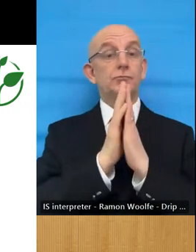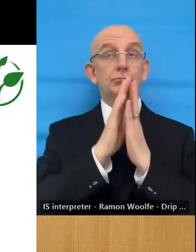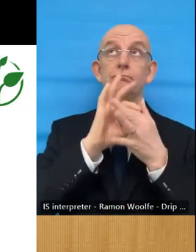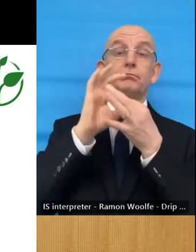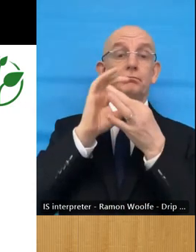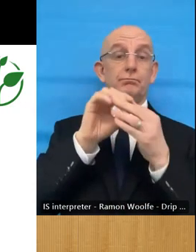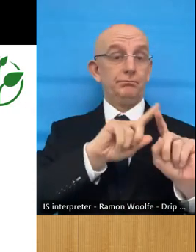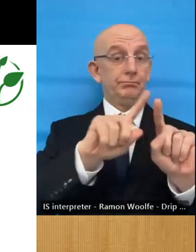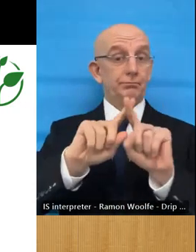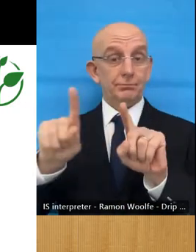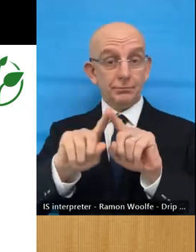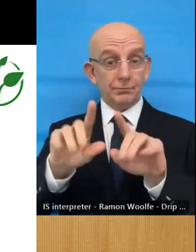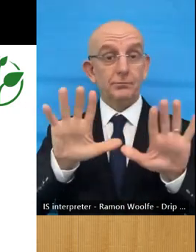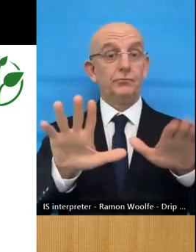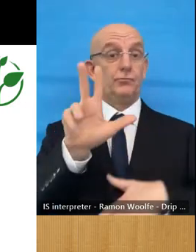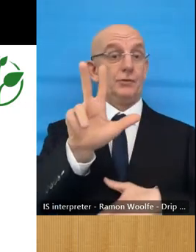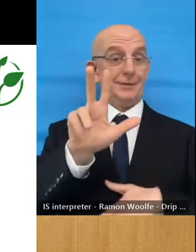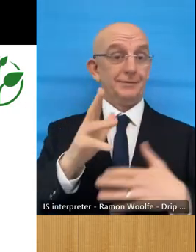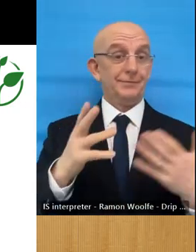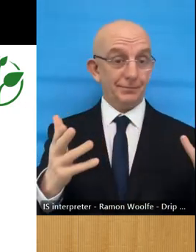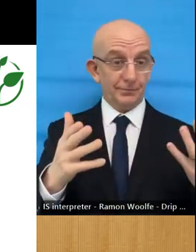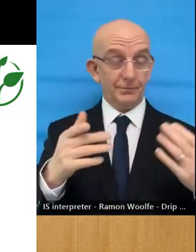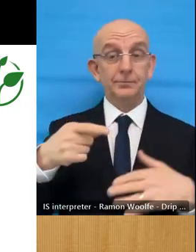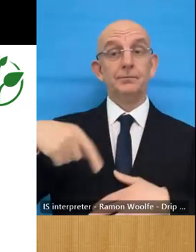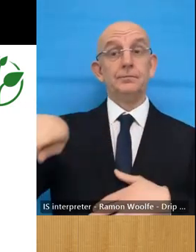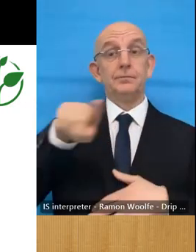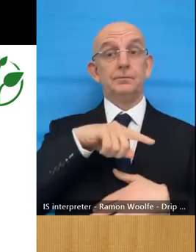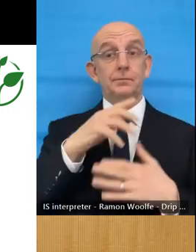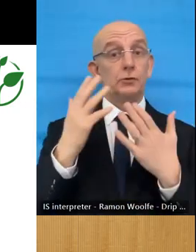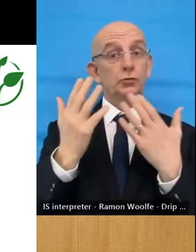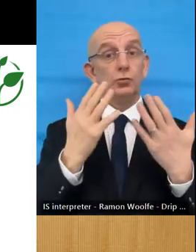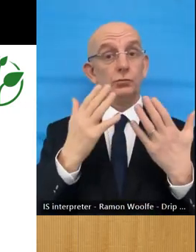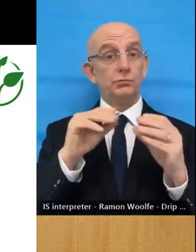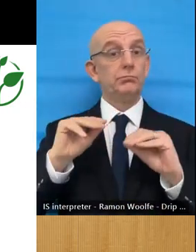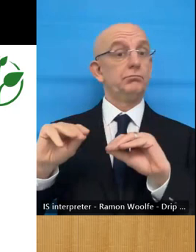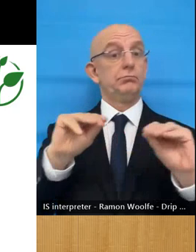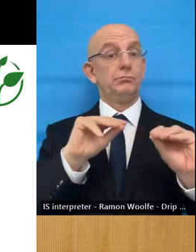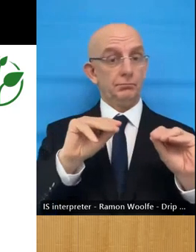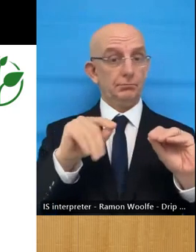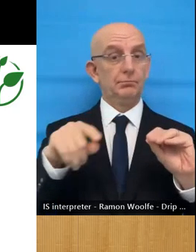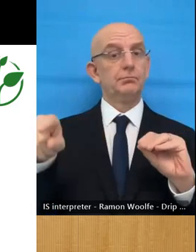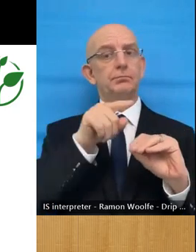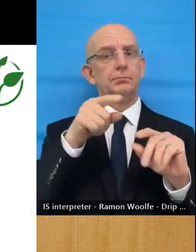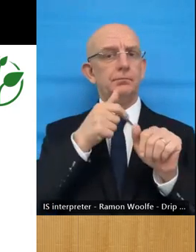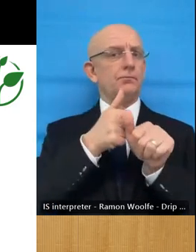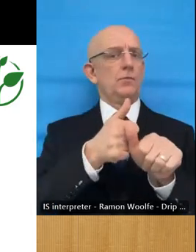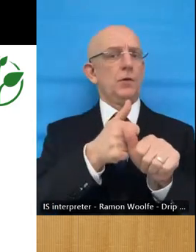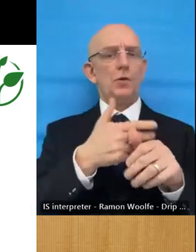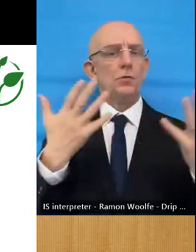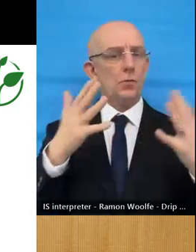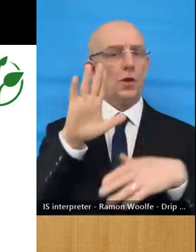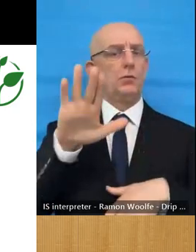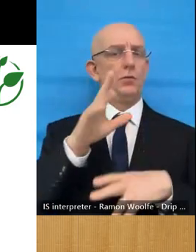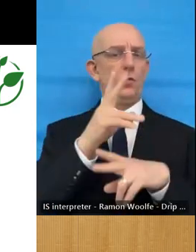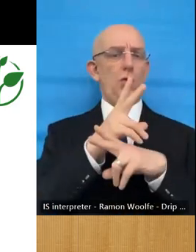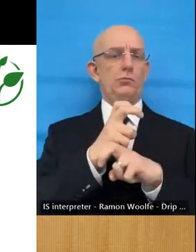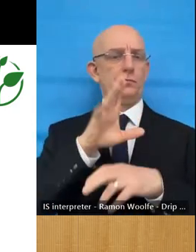with assistive personnel and technical support, as well as individual tutoring if required. When